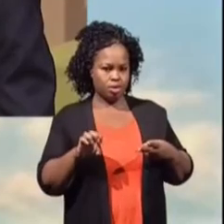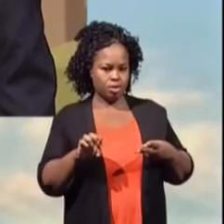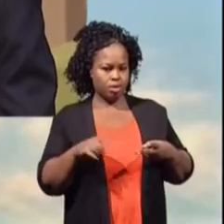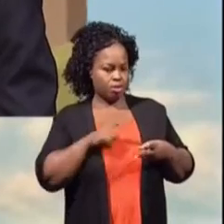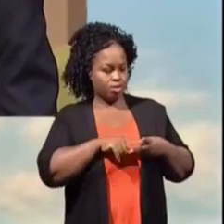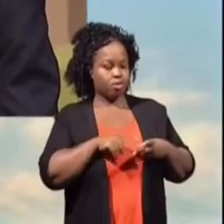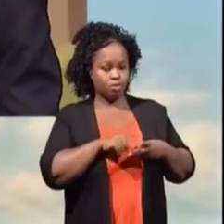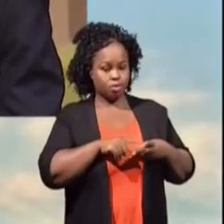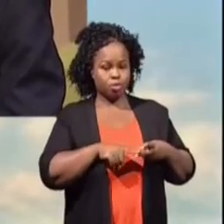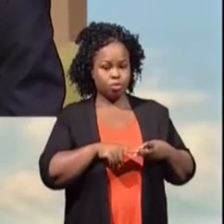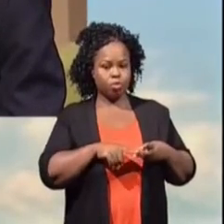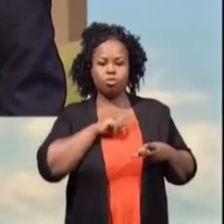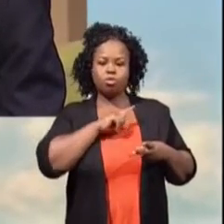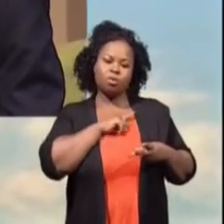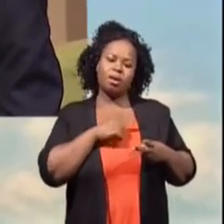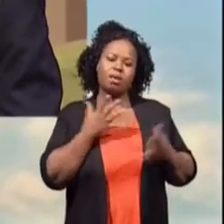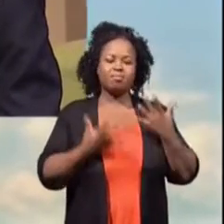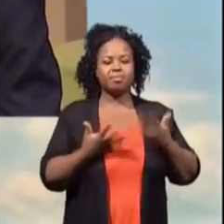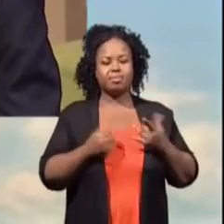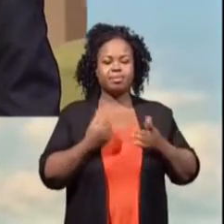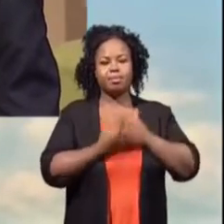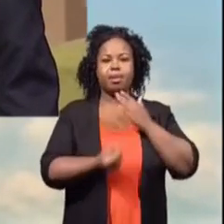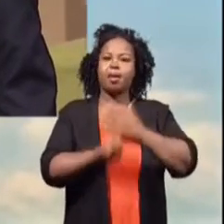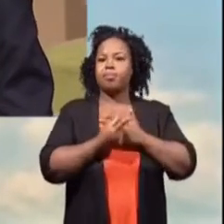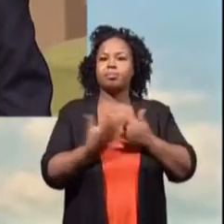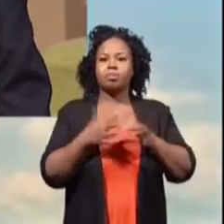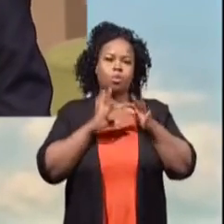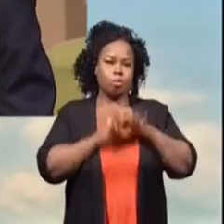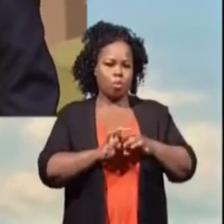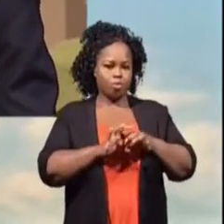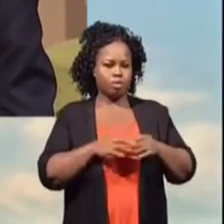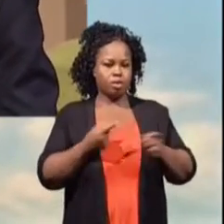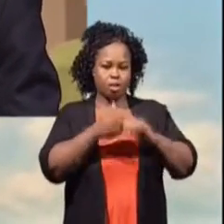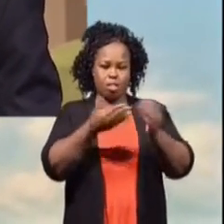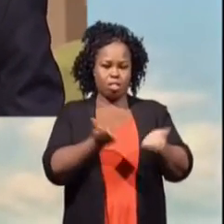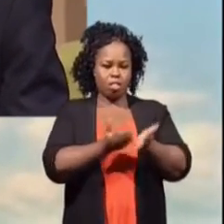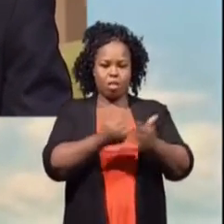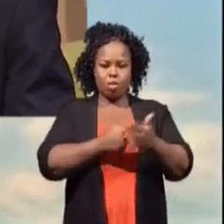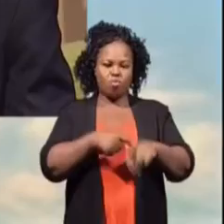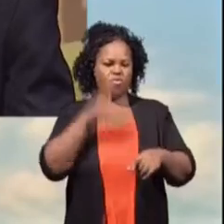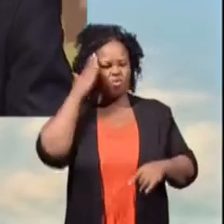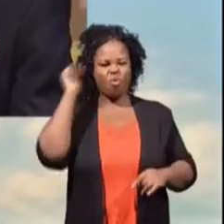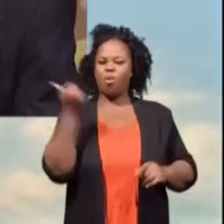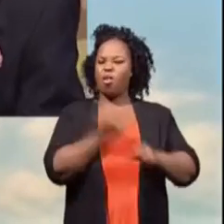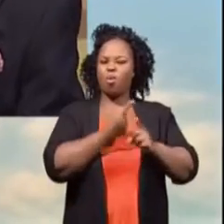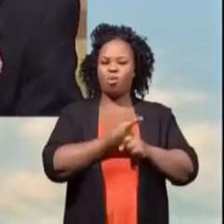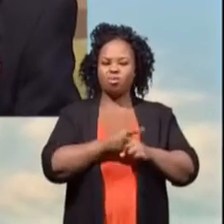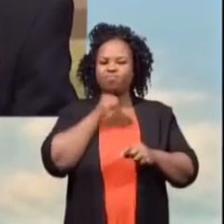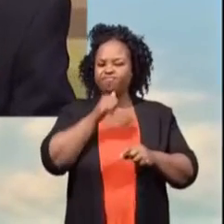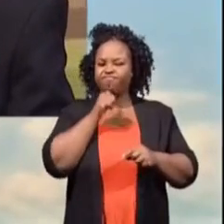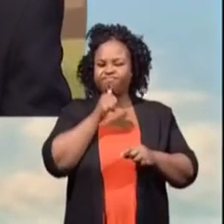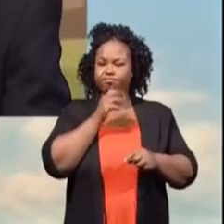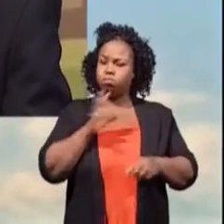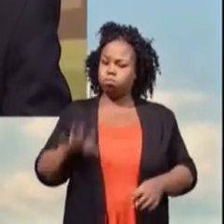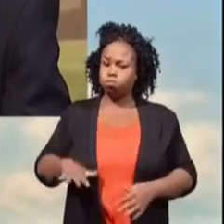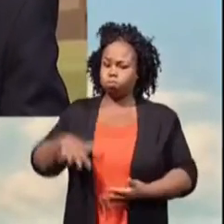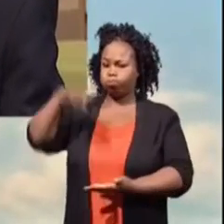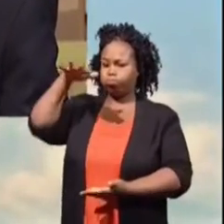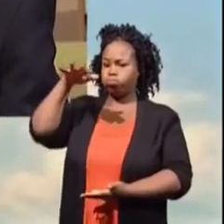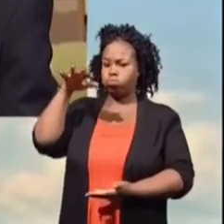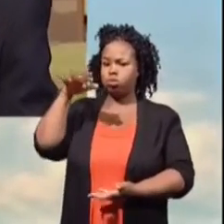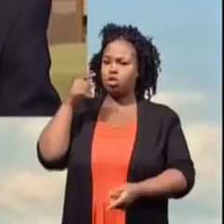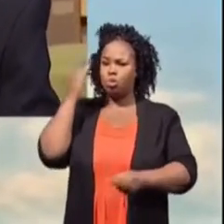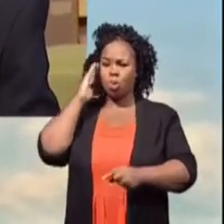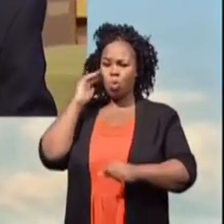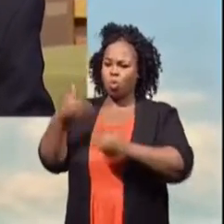in club, you know, you would have msebenzi ko gae, you know, bra Eddie di jana ke tsa gae, everybody knows e ka ba pampanya di